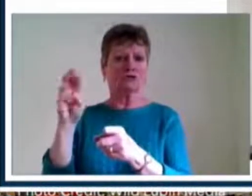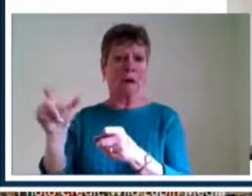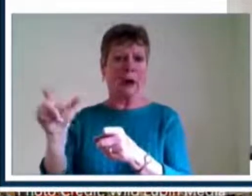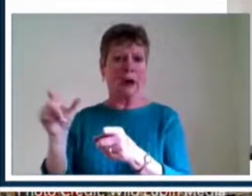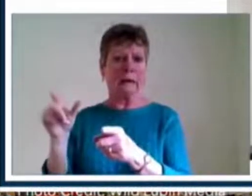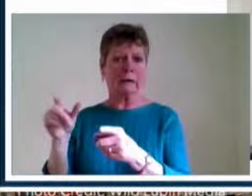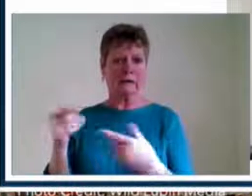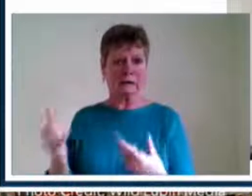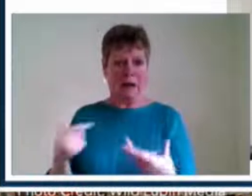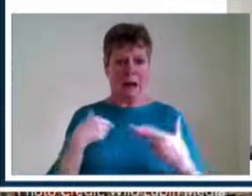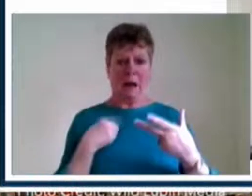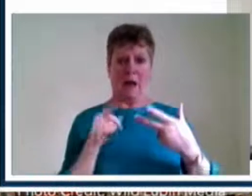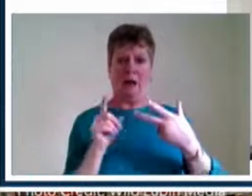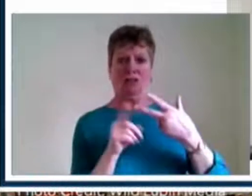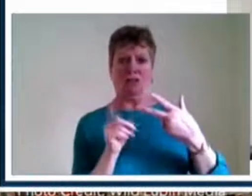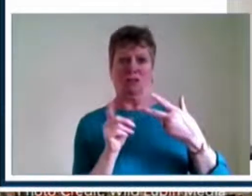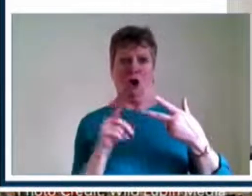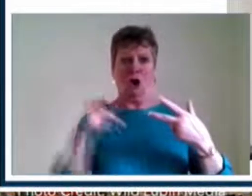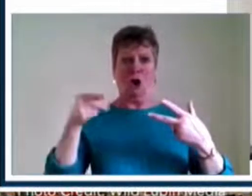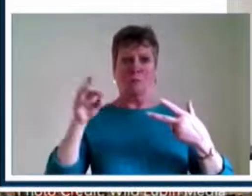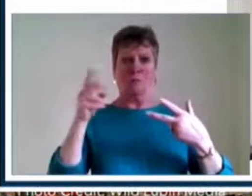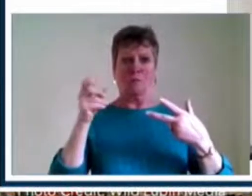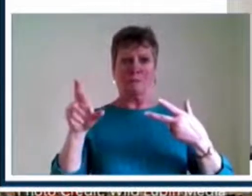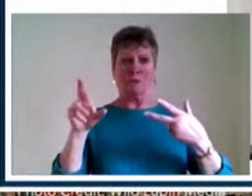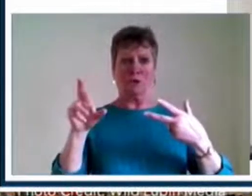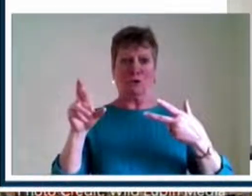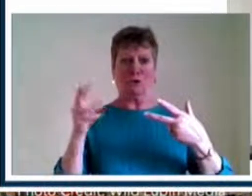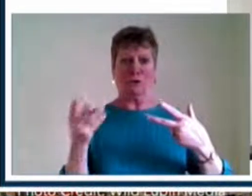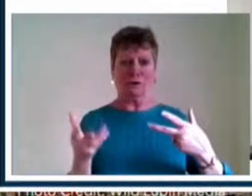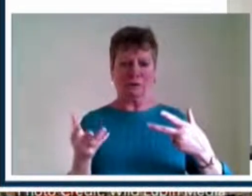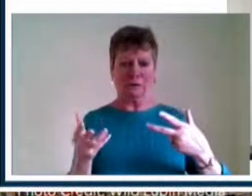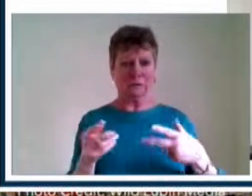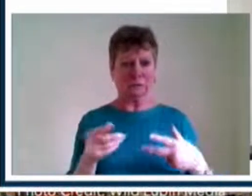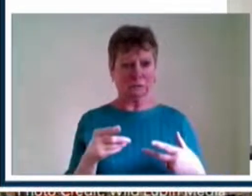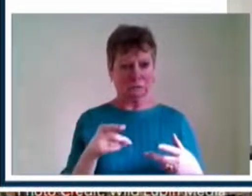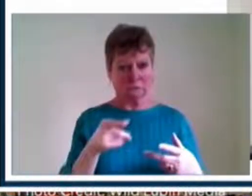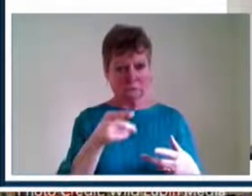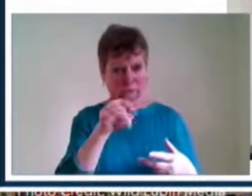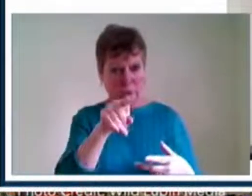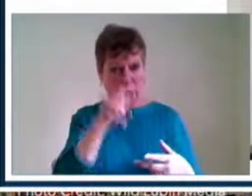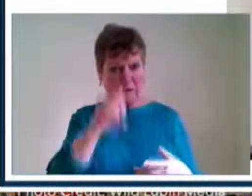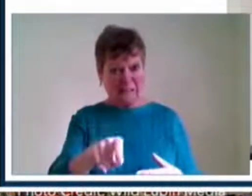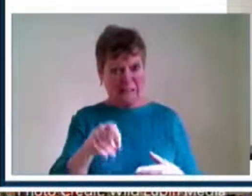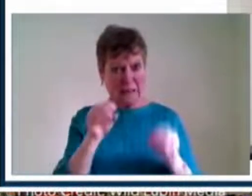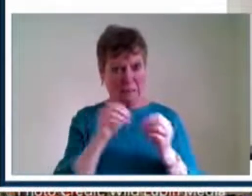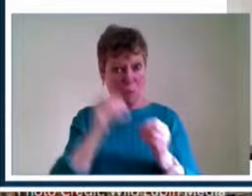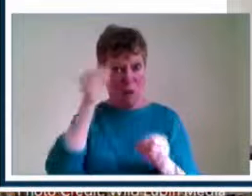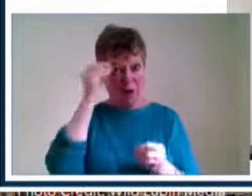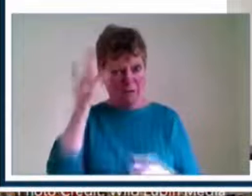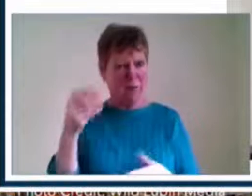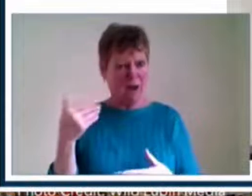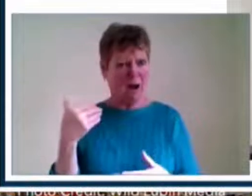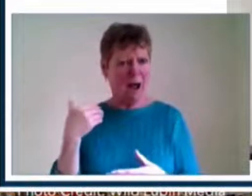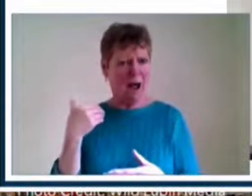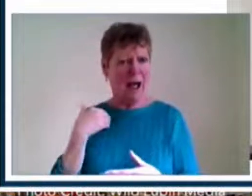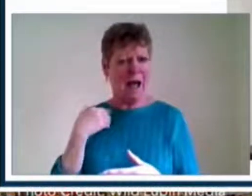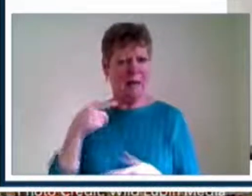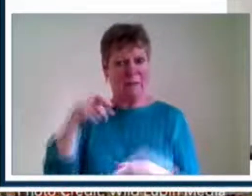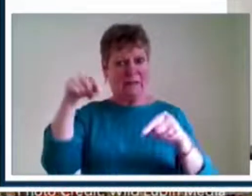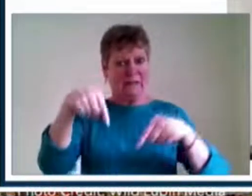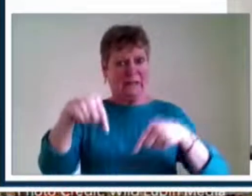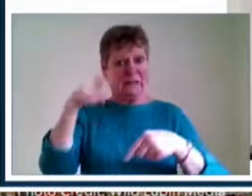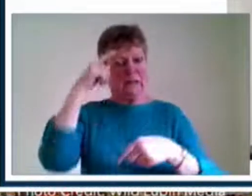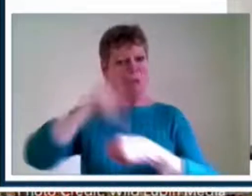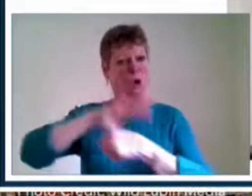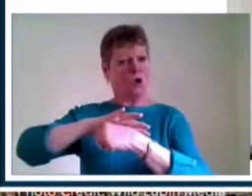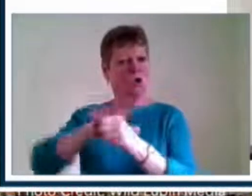but is the question about do you need more information? There's lots of information that comes out, but these are COVID briefings. Dr.